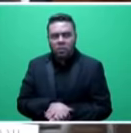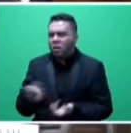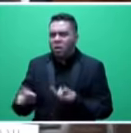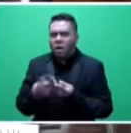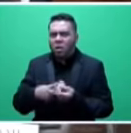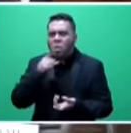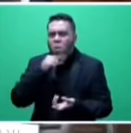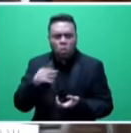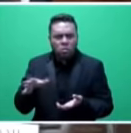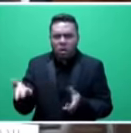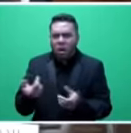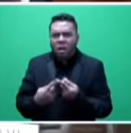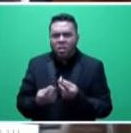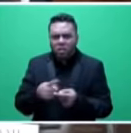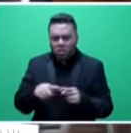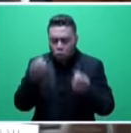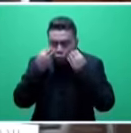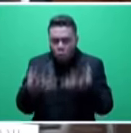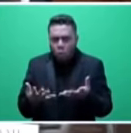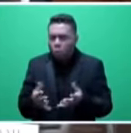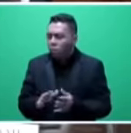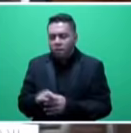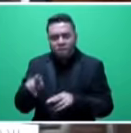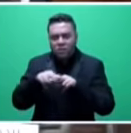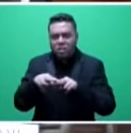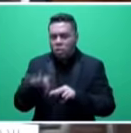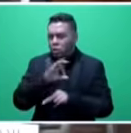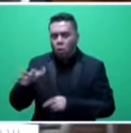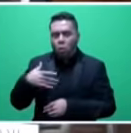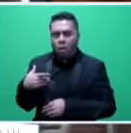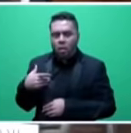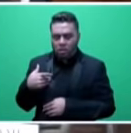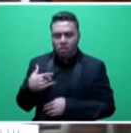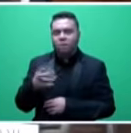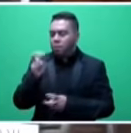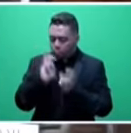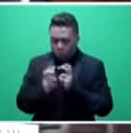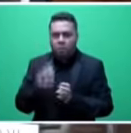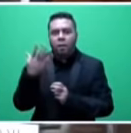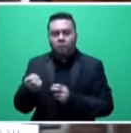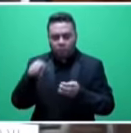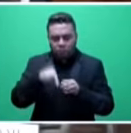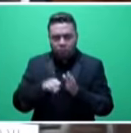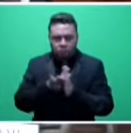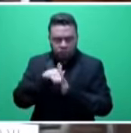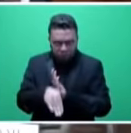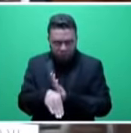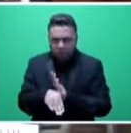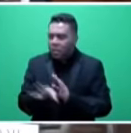things show that things are not well. Mr. Speaker, sir, this is nothing less than a doomsday